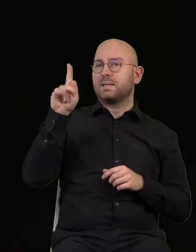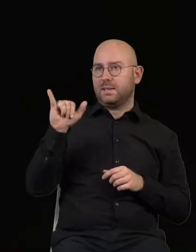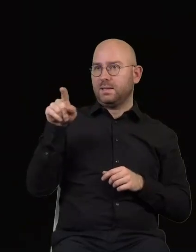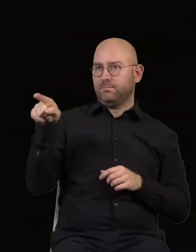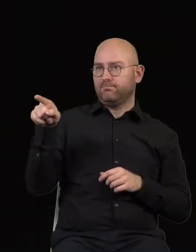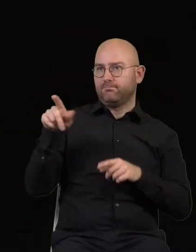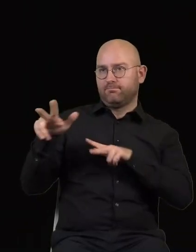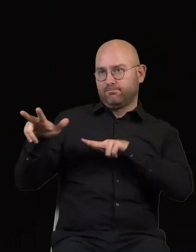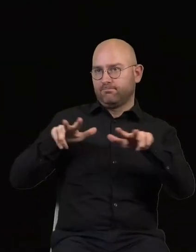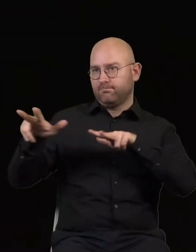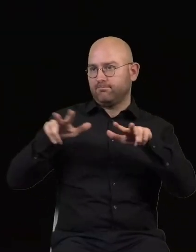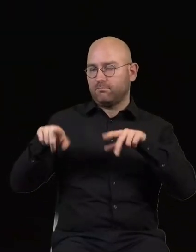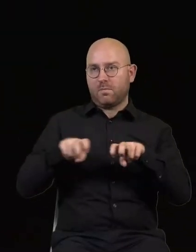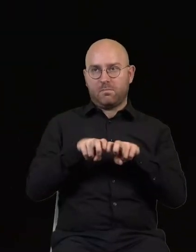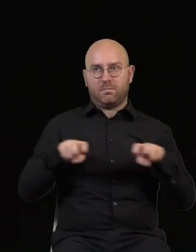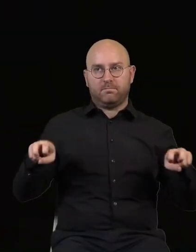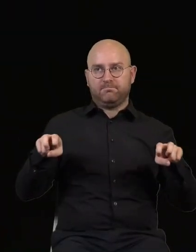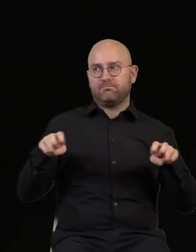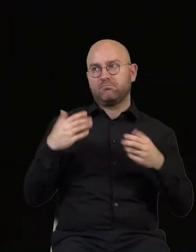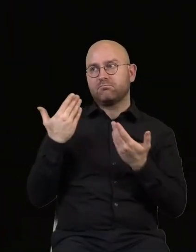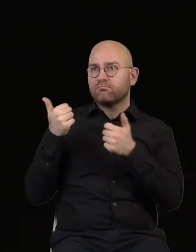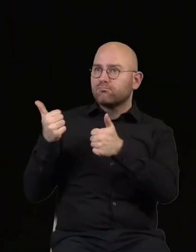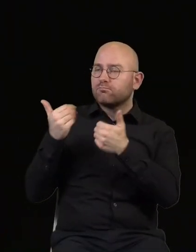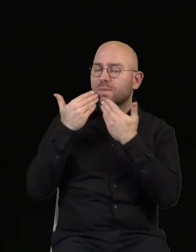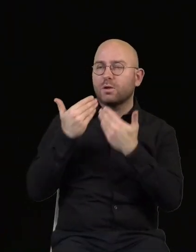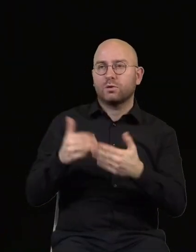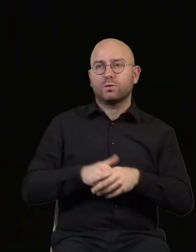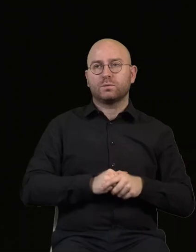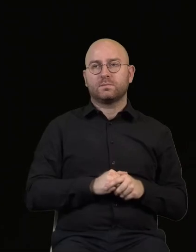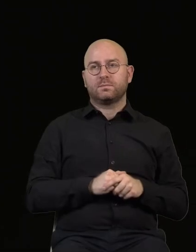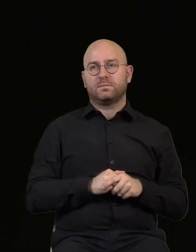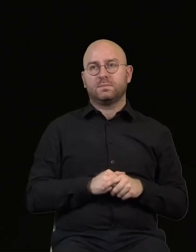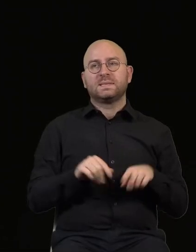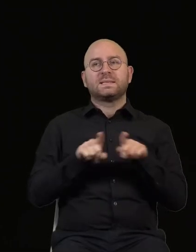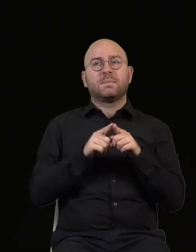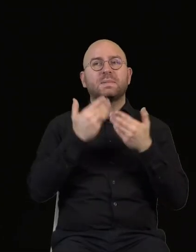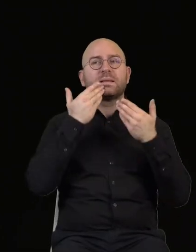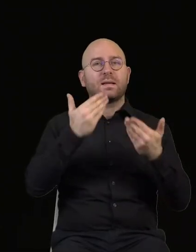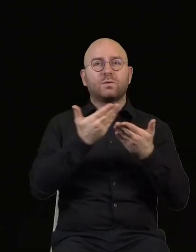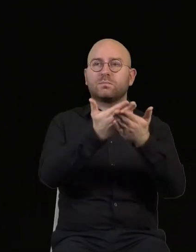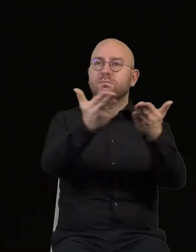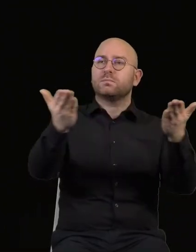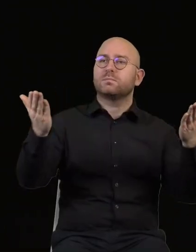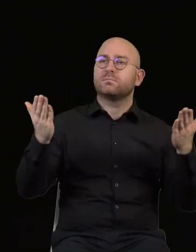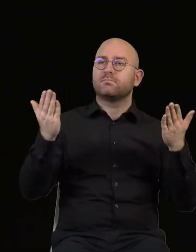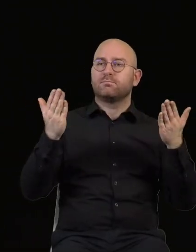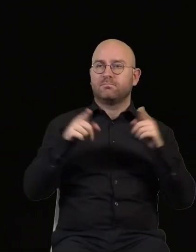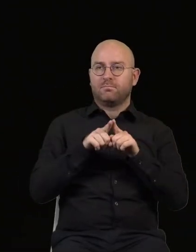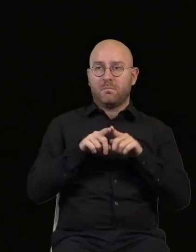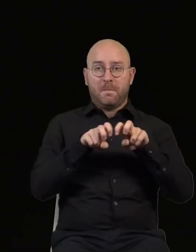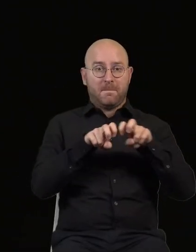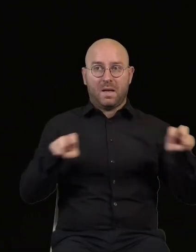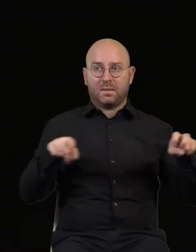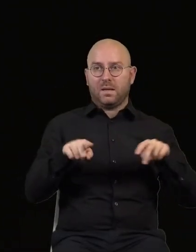also people without whom this panel could not take place, without